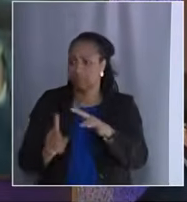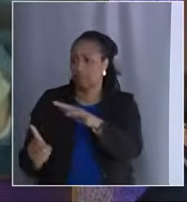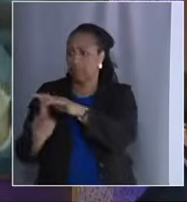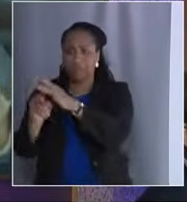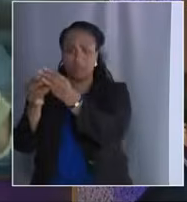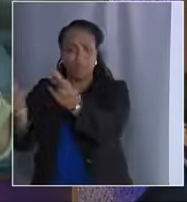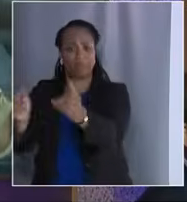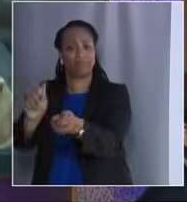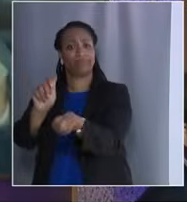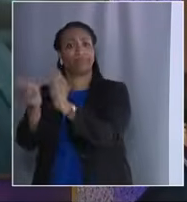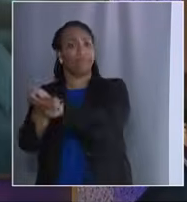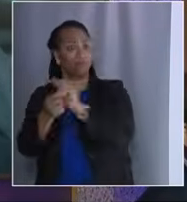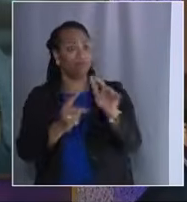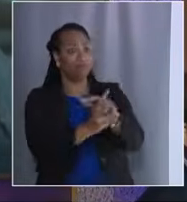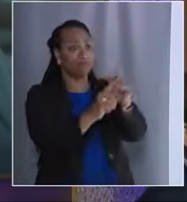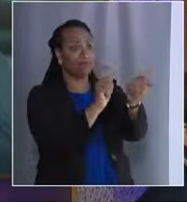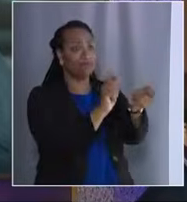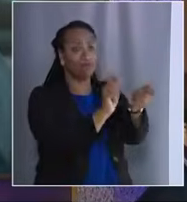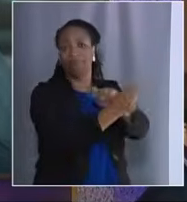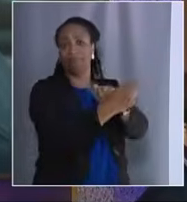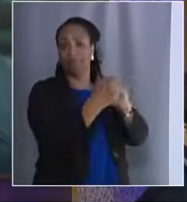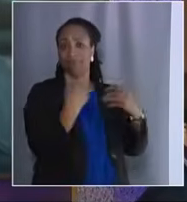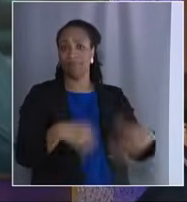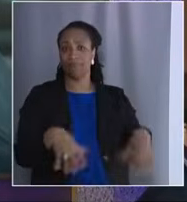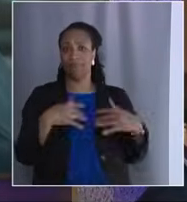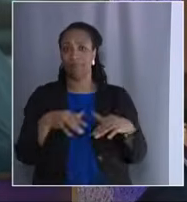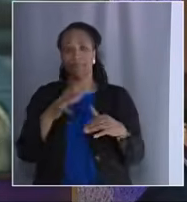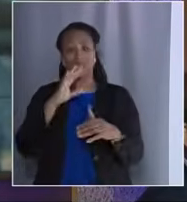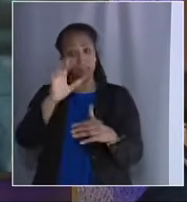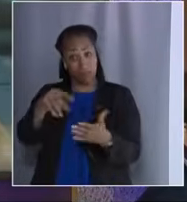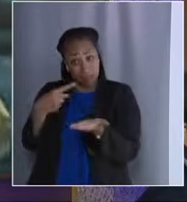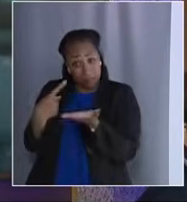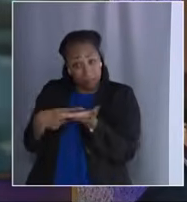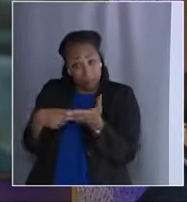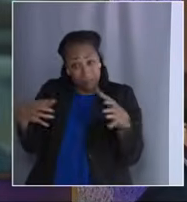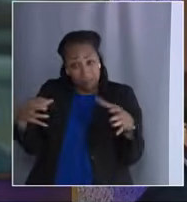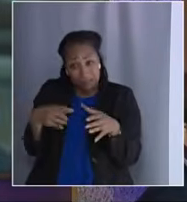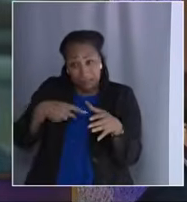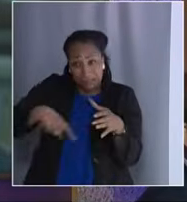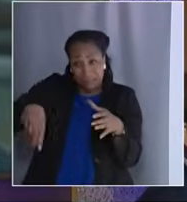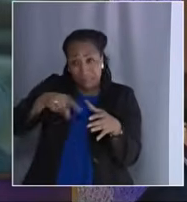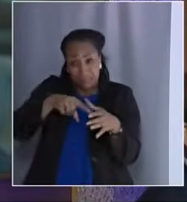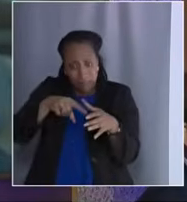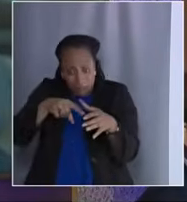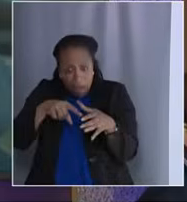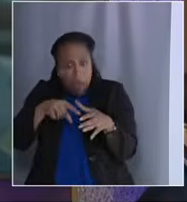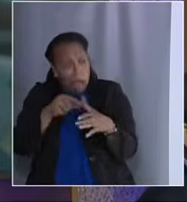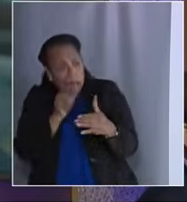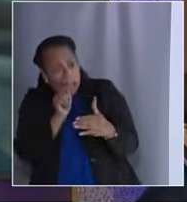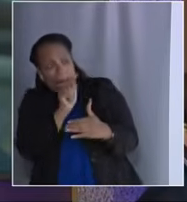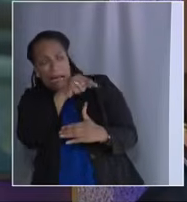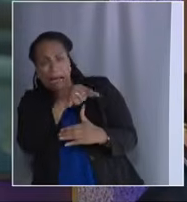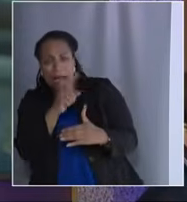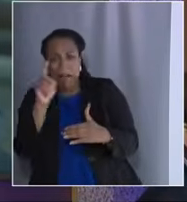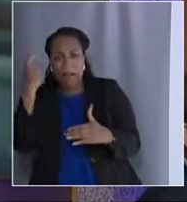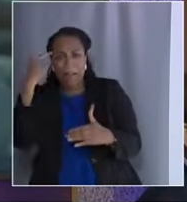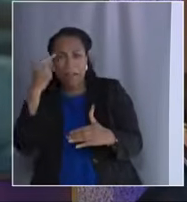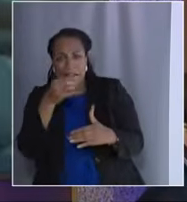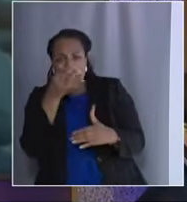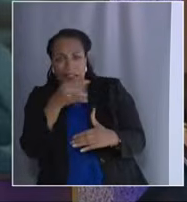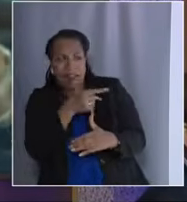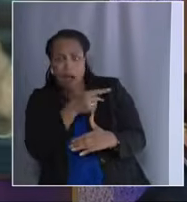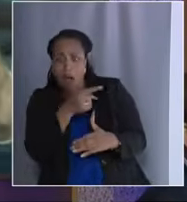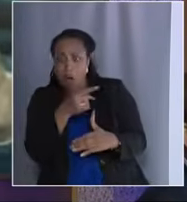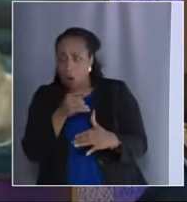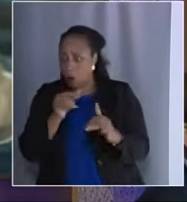the Capitol, I said, this university knows where the future of higher ed needs to be, and